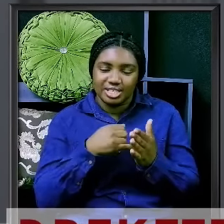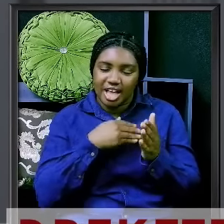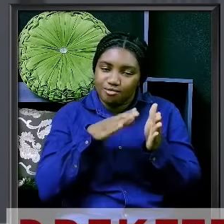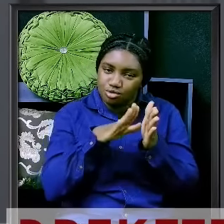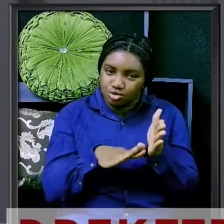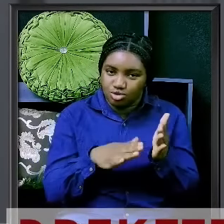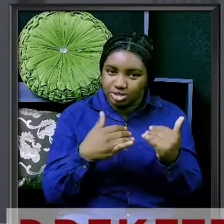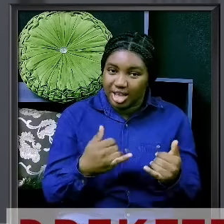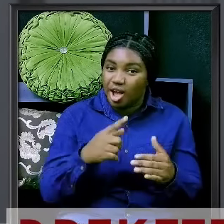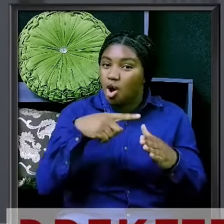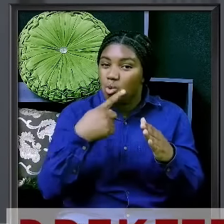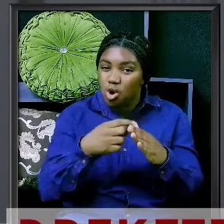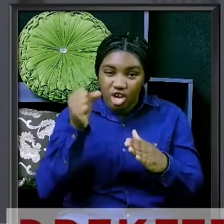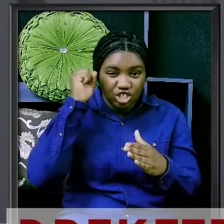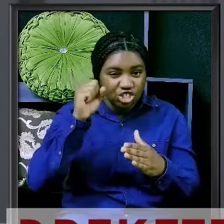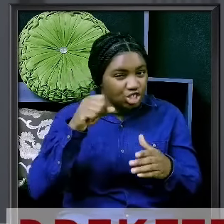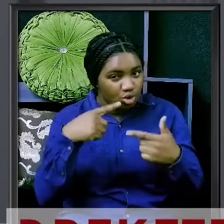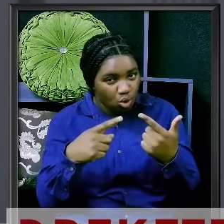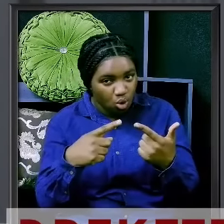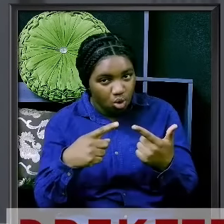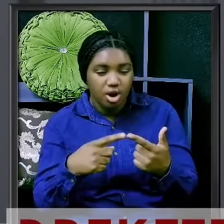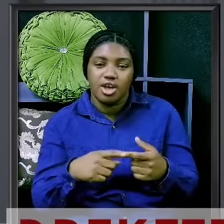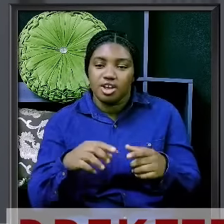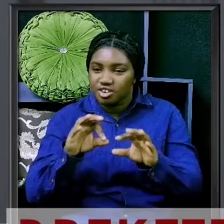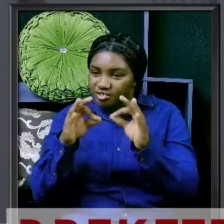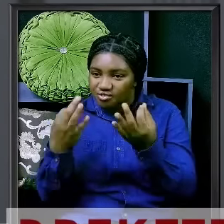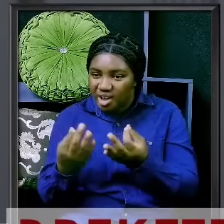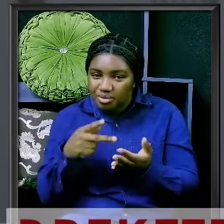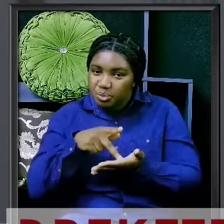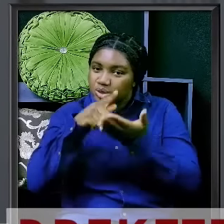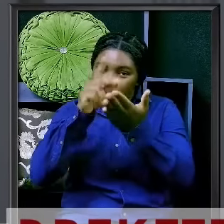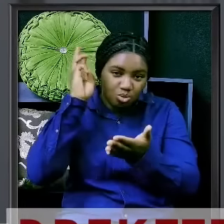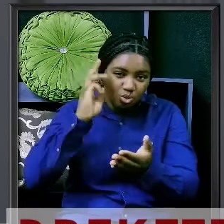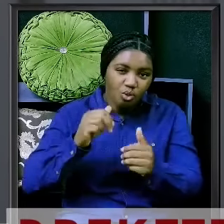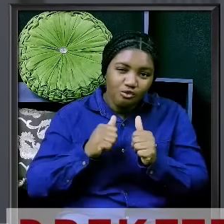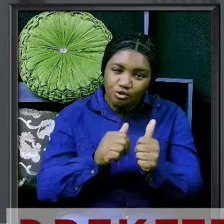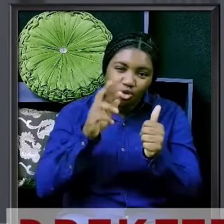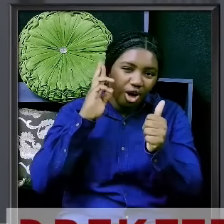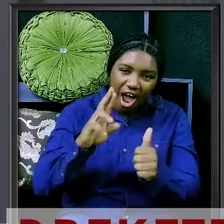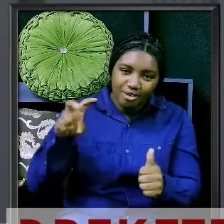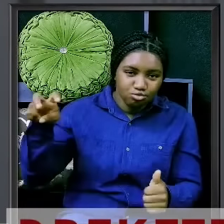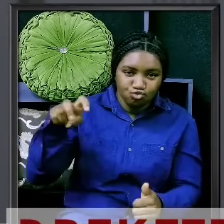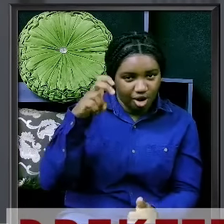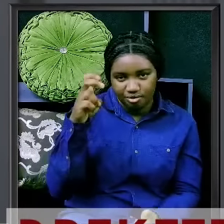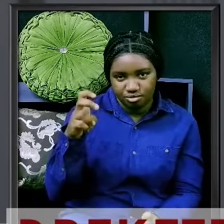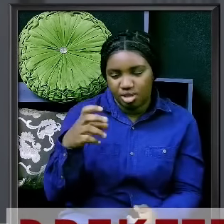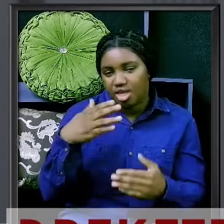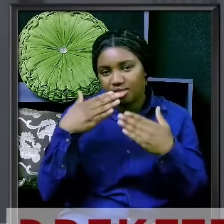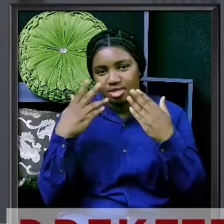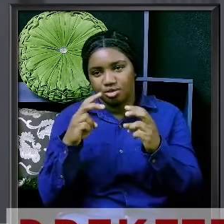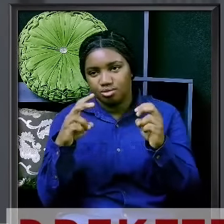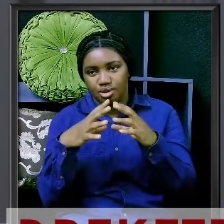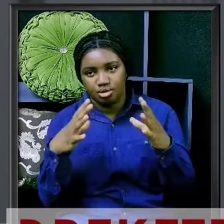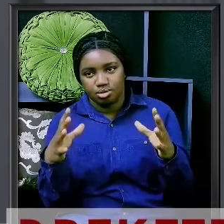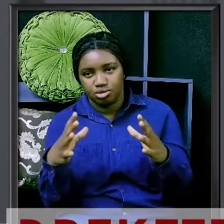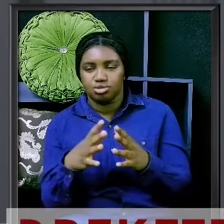family representatives will follow her travel. Yes, sir. Thank you very much. Thank you, my ordinary